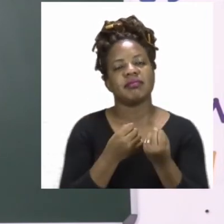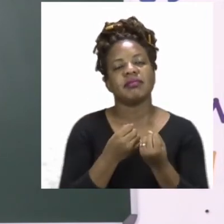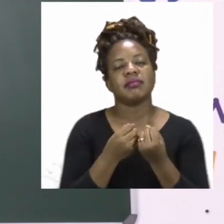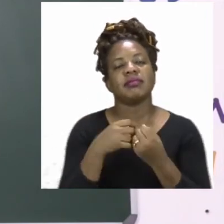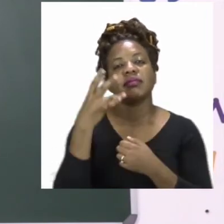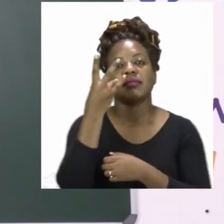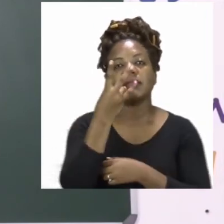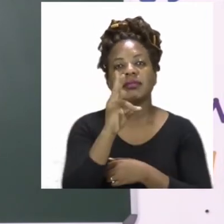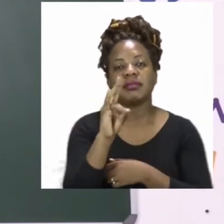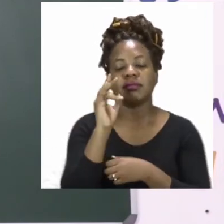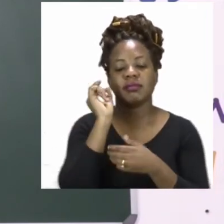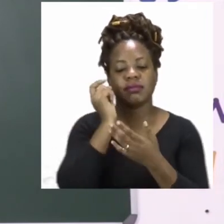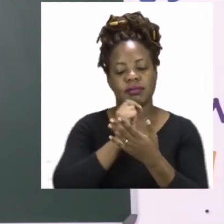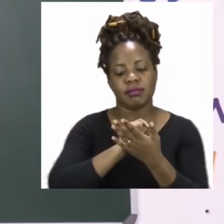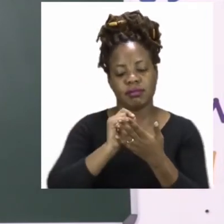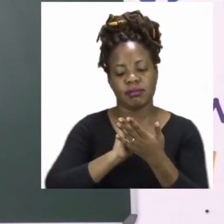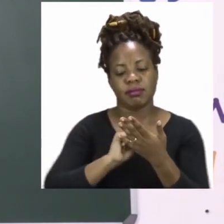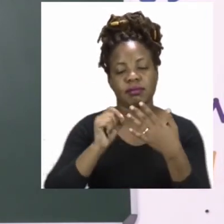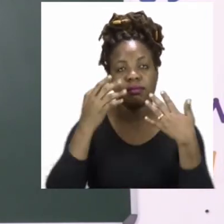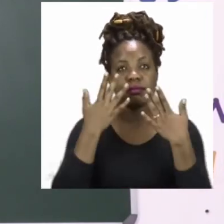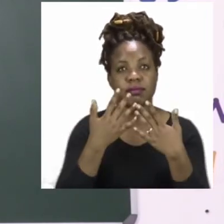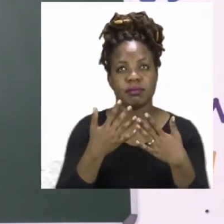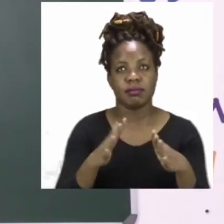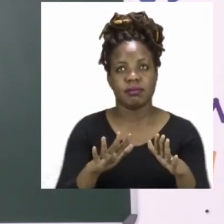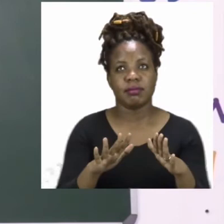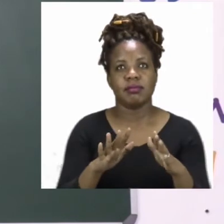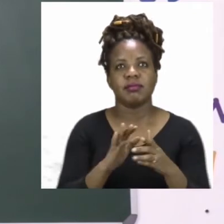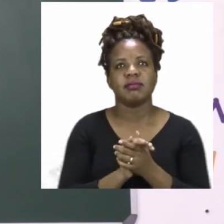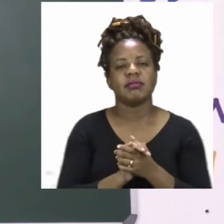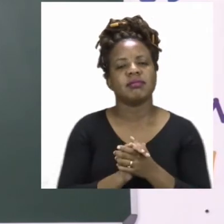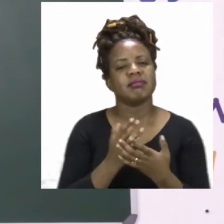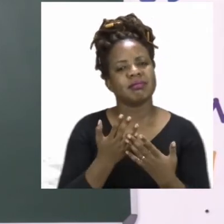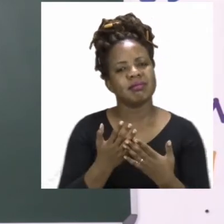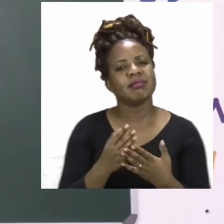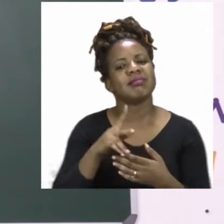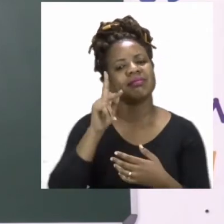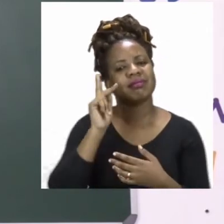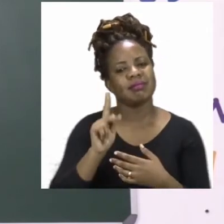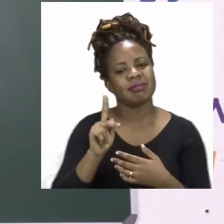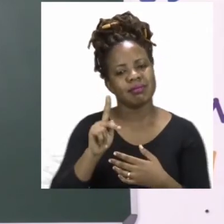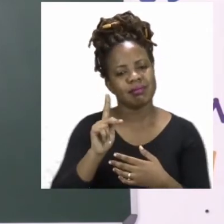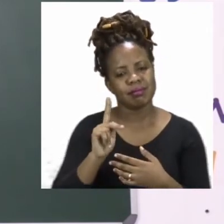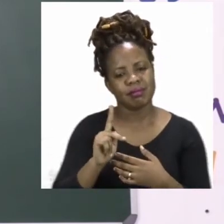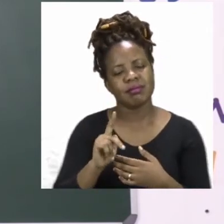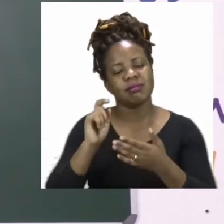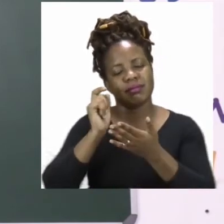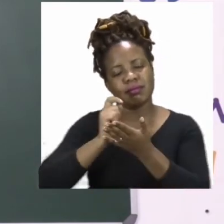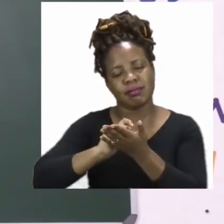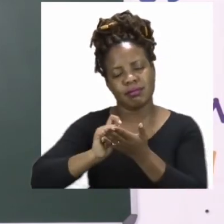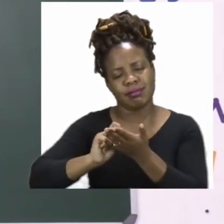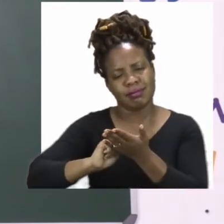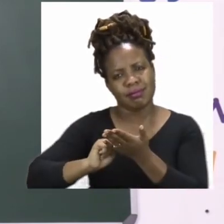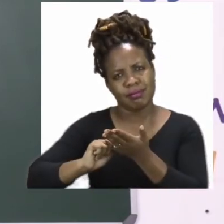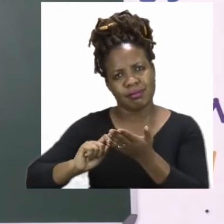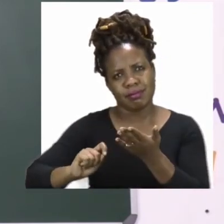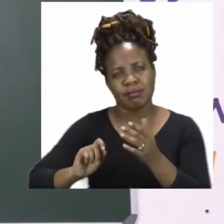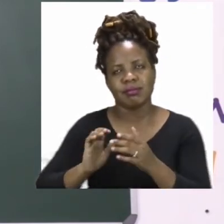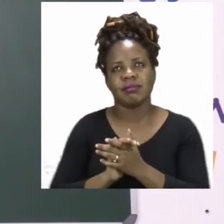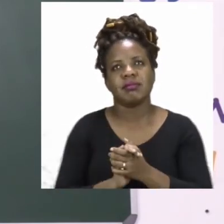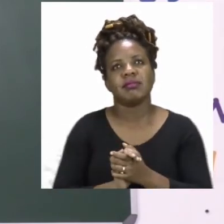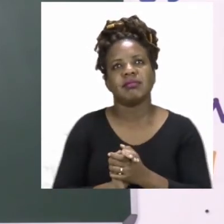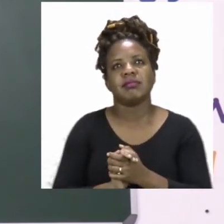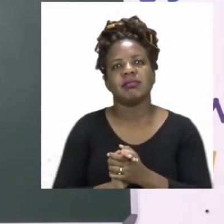have written. But I need more. So, just like Sam, we need to get to